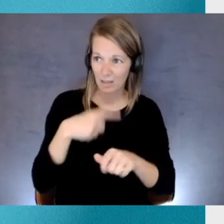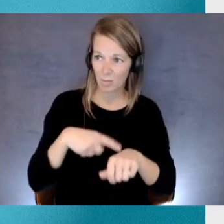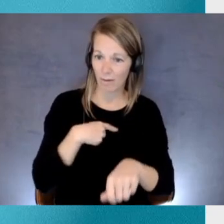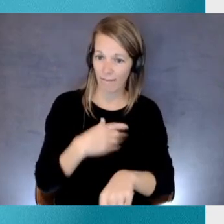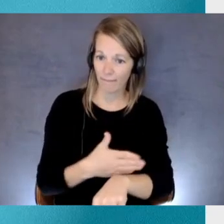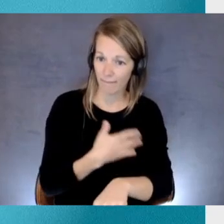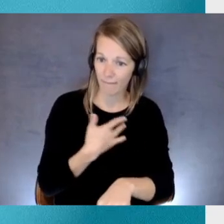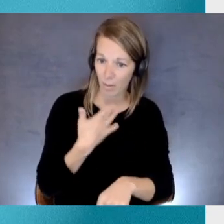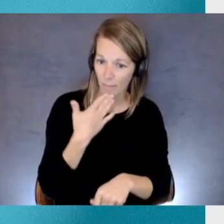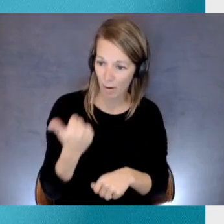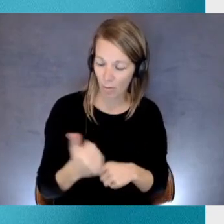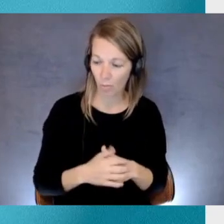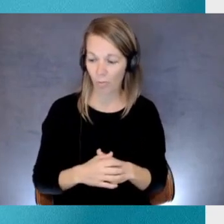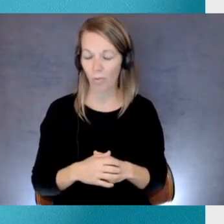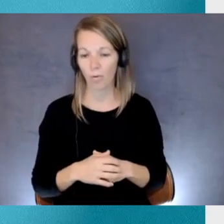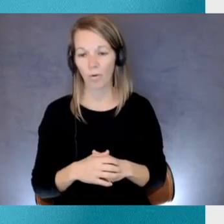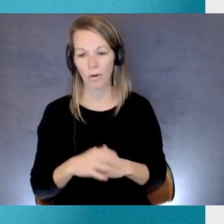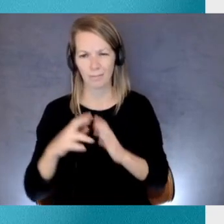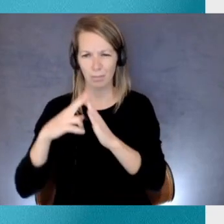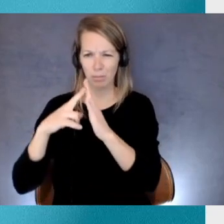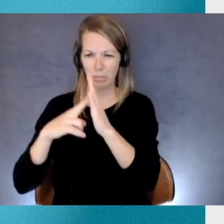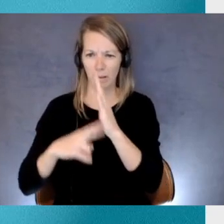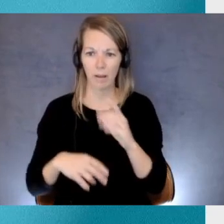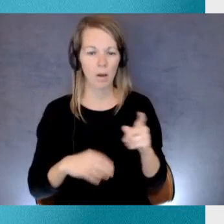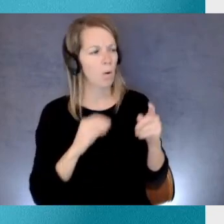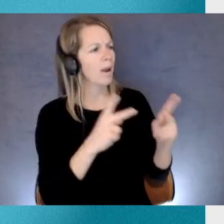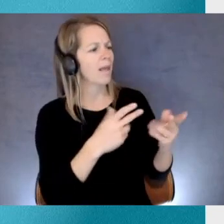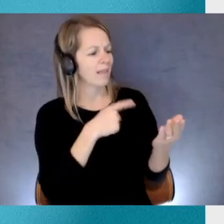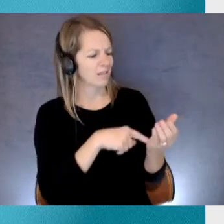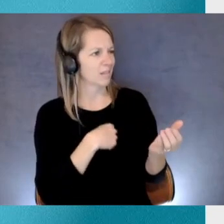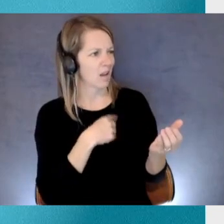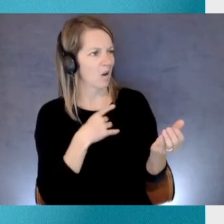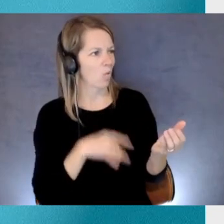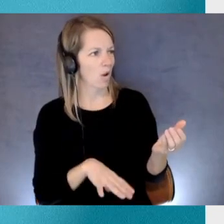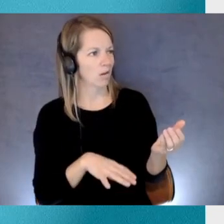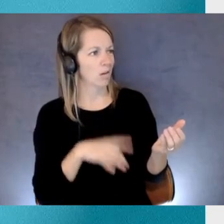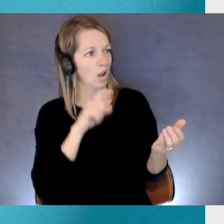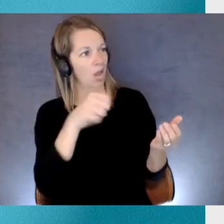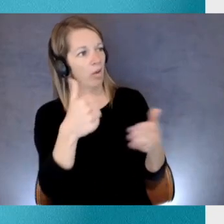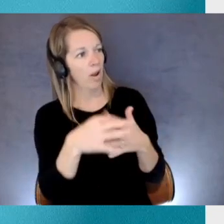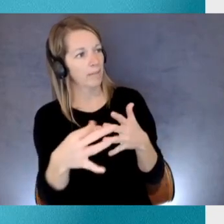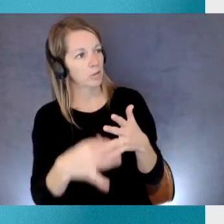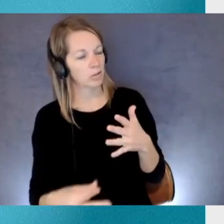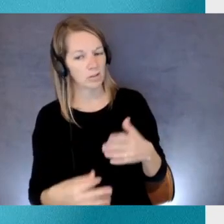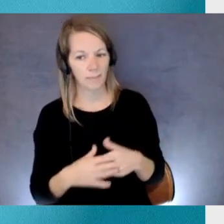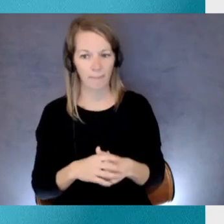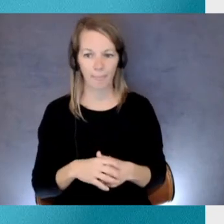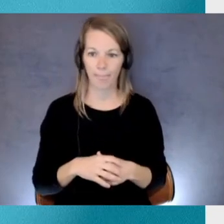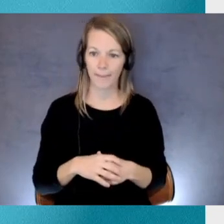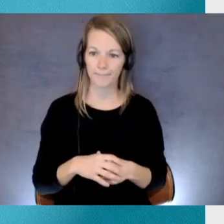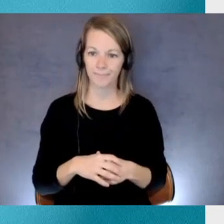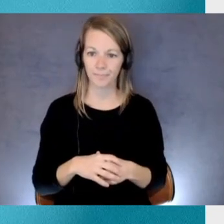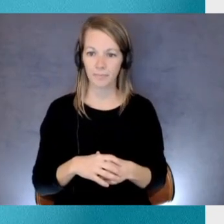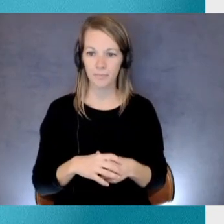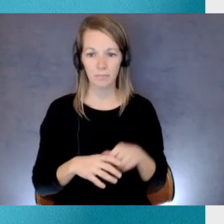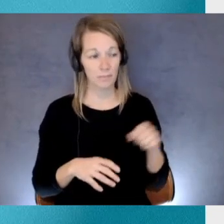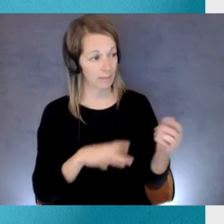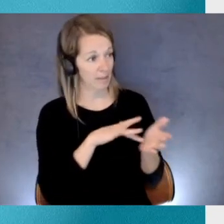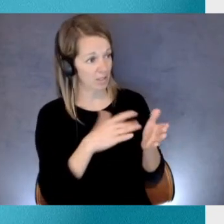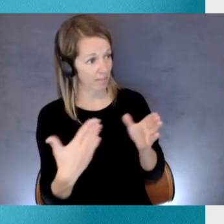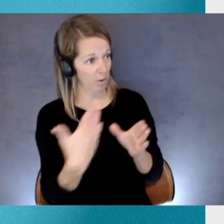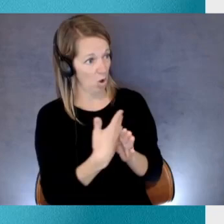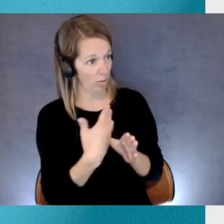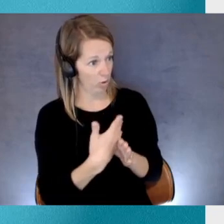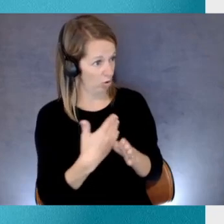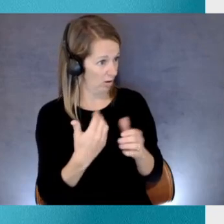Right? Okay, thanks. I don't know if I want to take this. Are there any other options? Excellent. Will this medicine bother or interact with